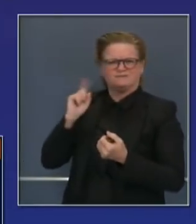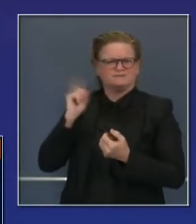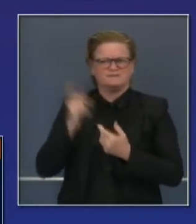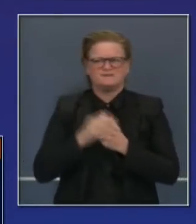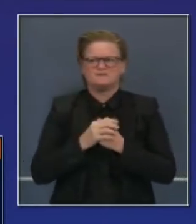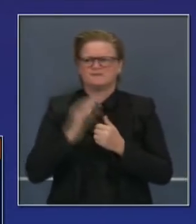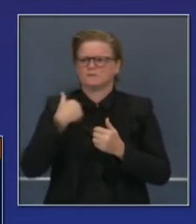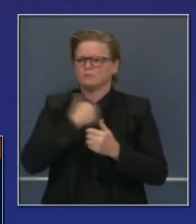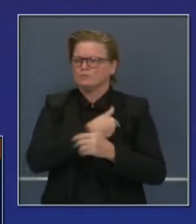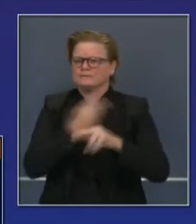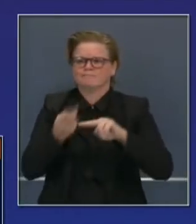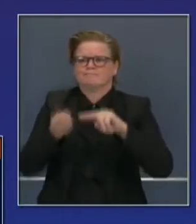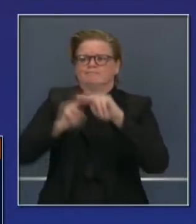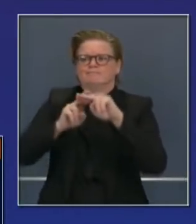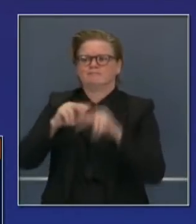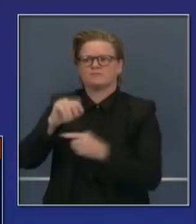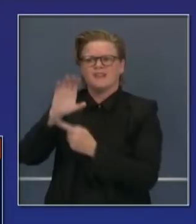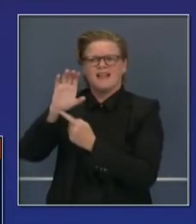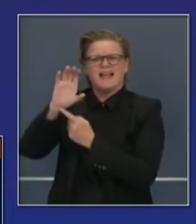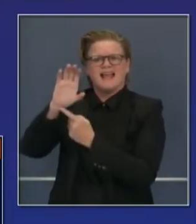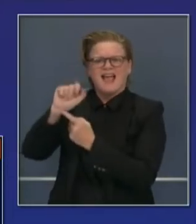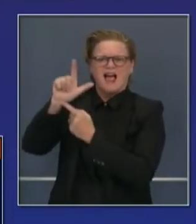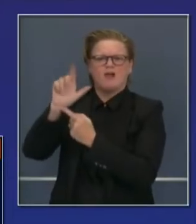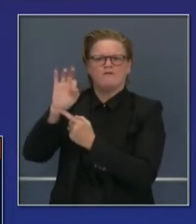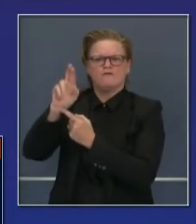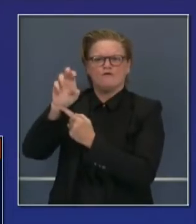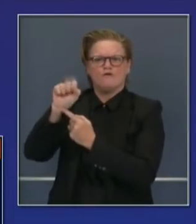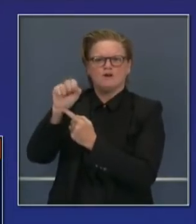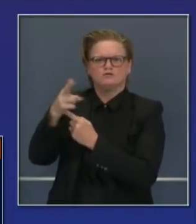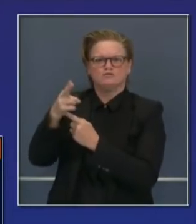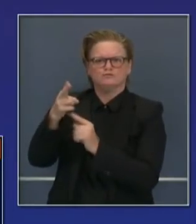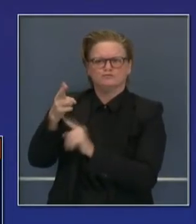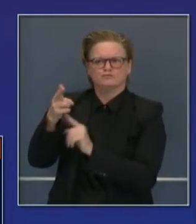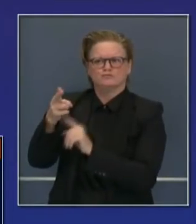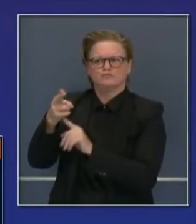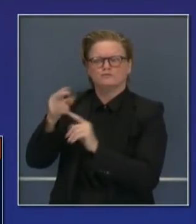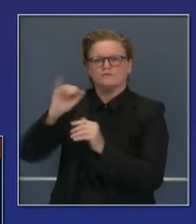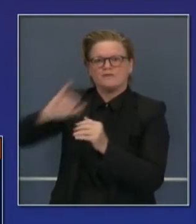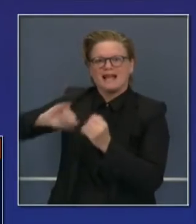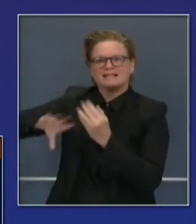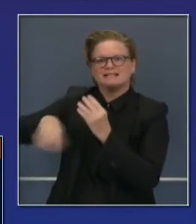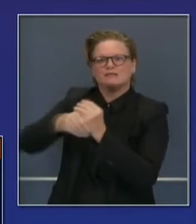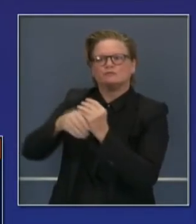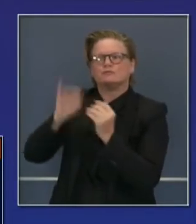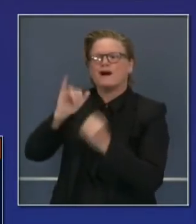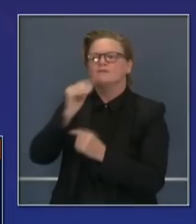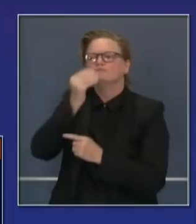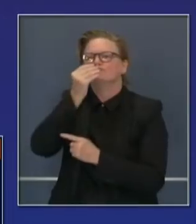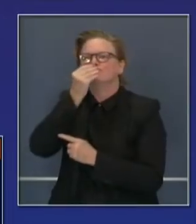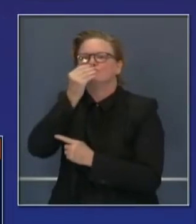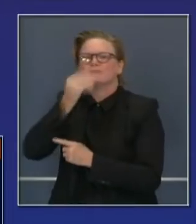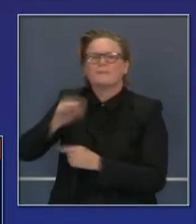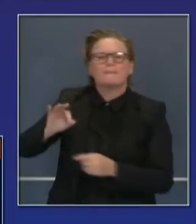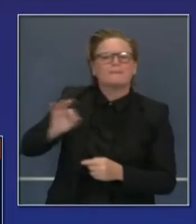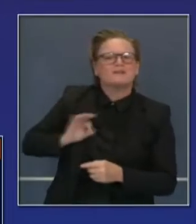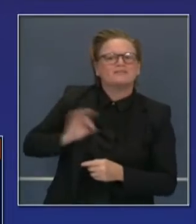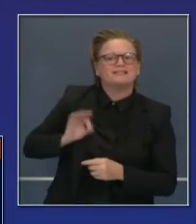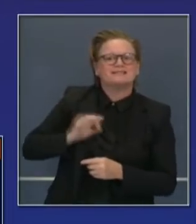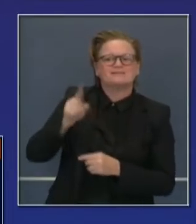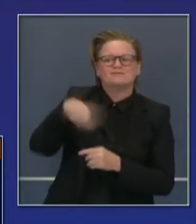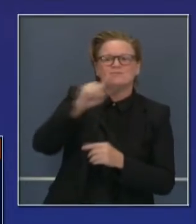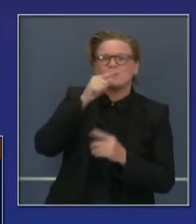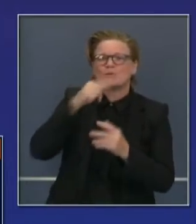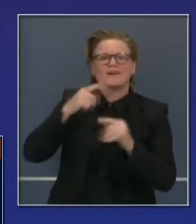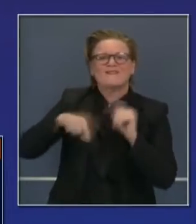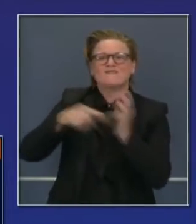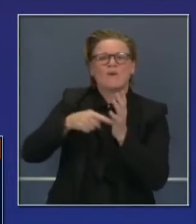program, $1.8 billion of additional food benefits that have already been distributed to most vulnerable